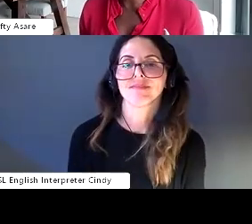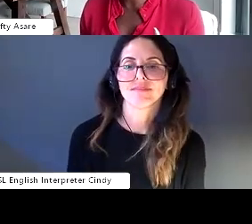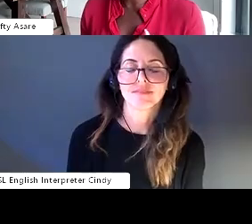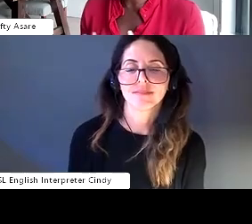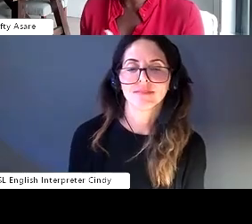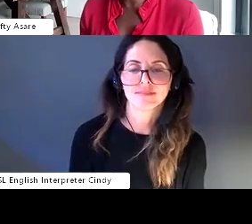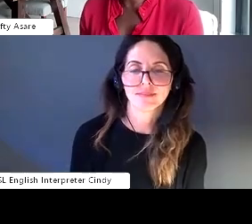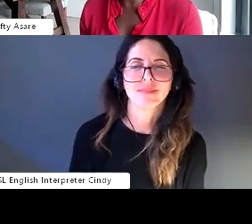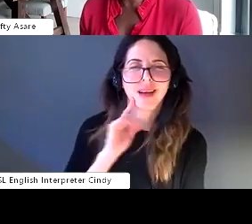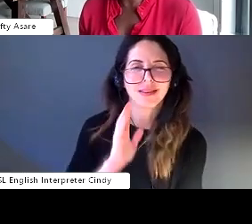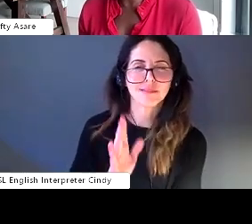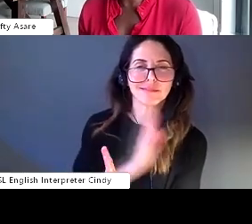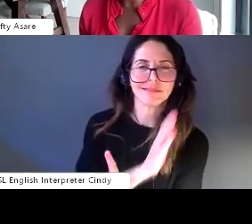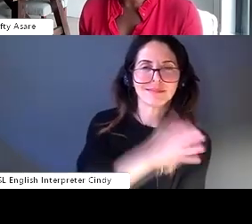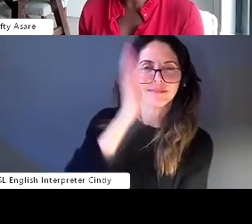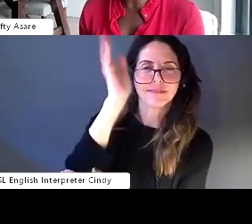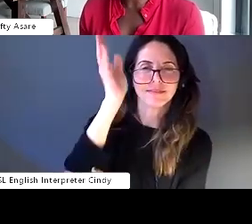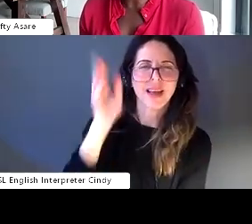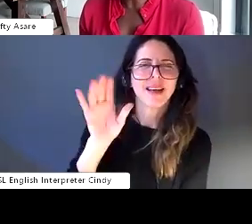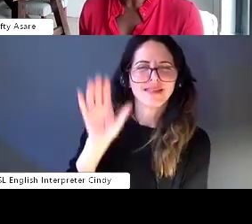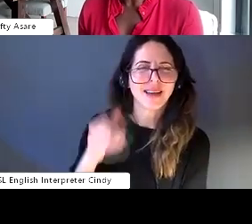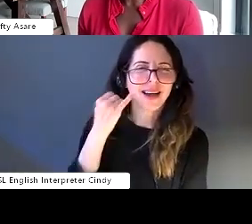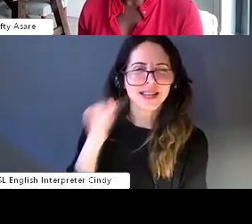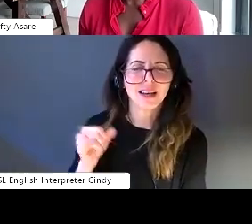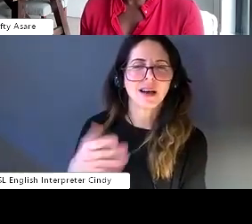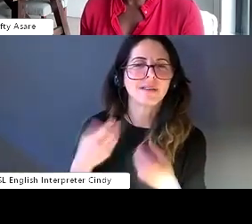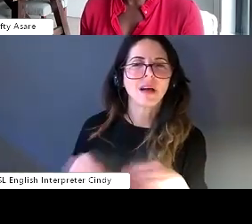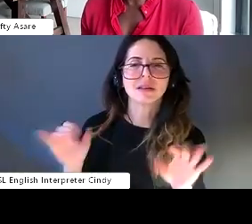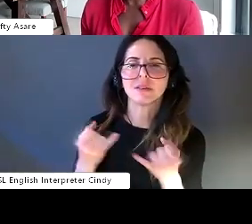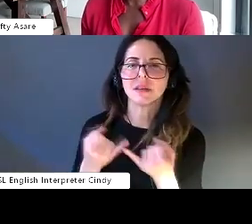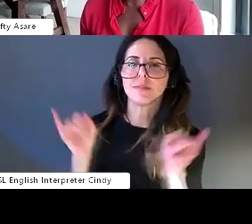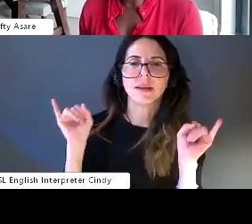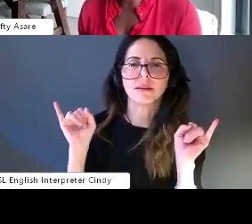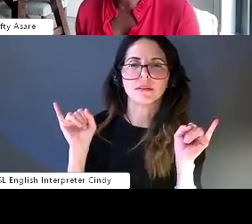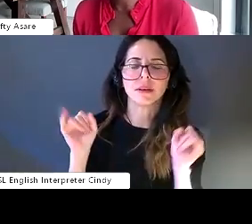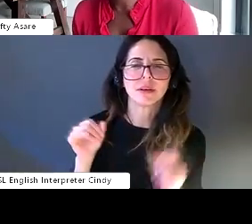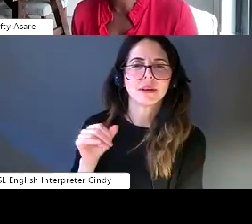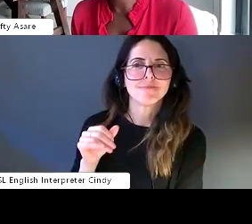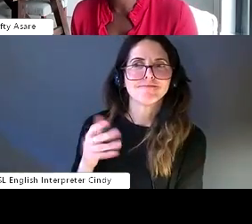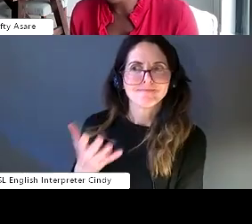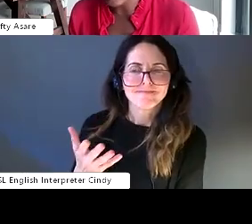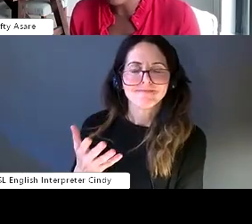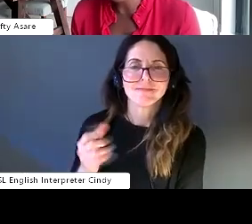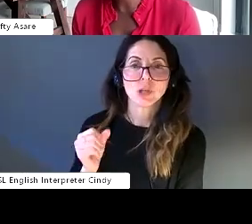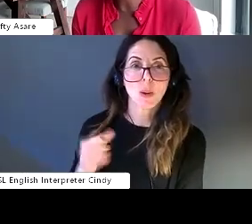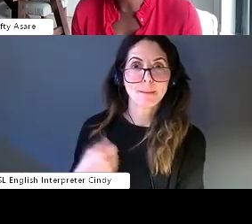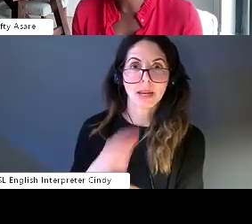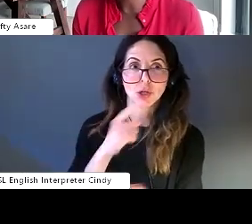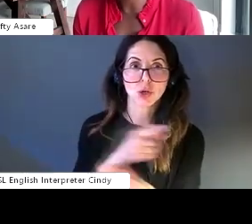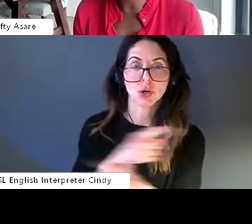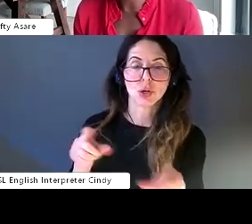previous presentations this loss of agency and autonomy, and ensuring that services are flexible